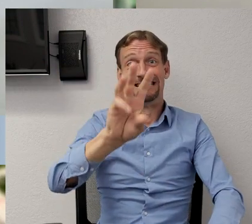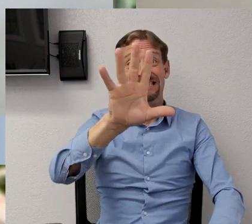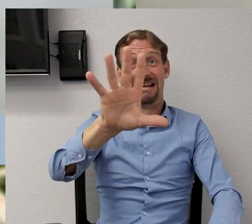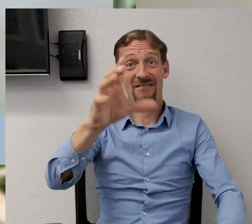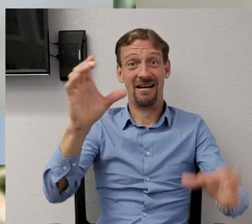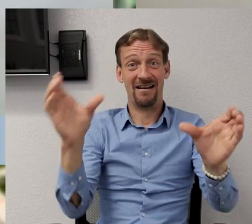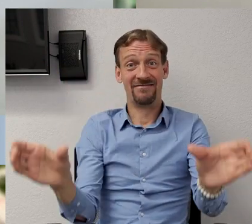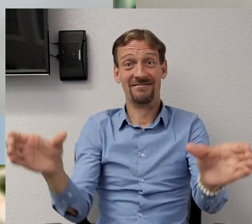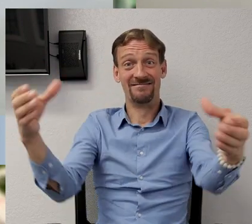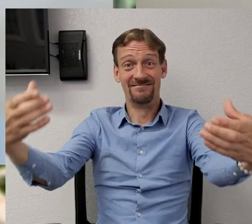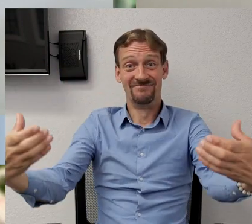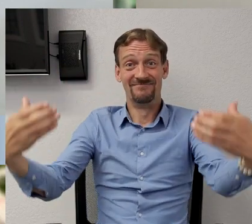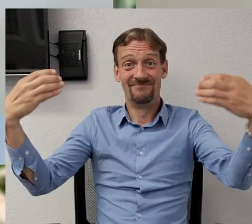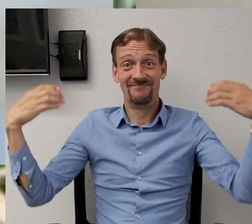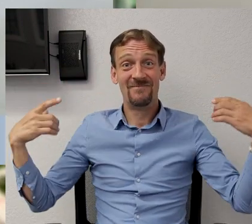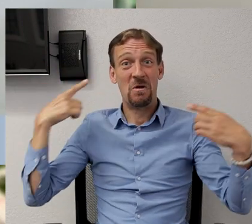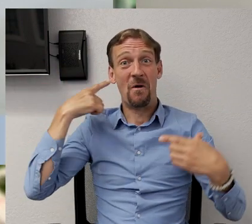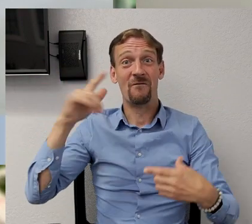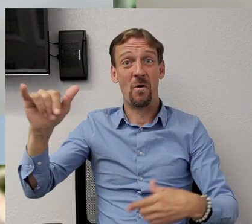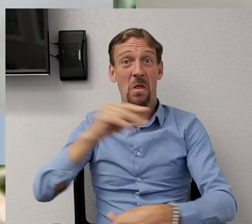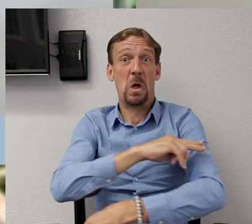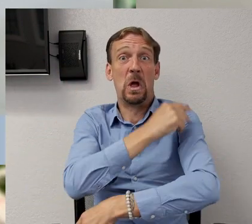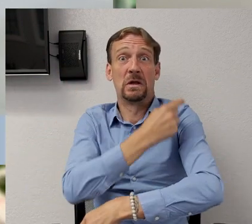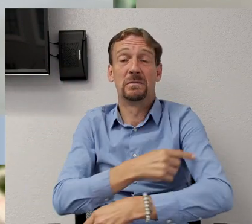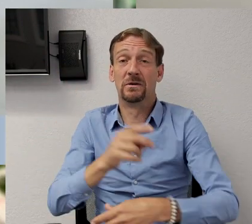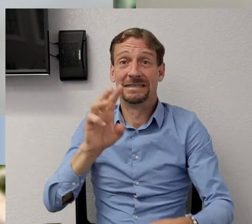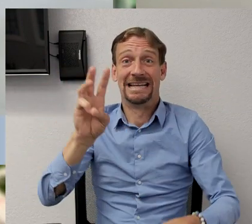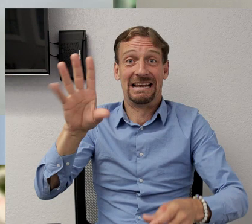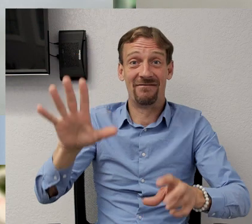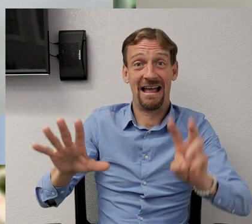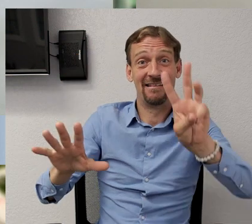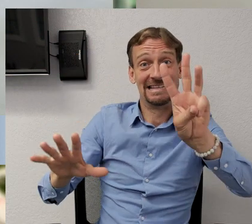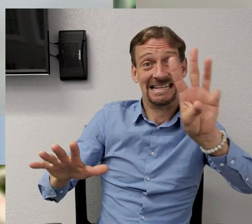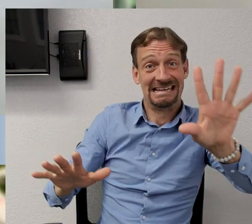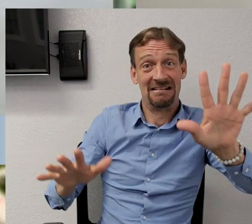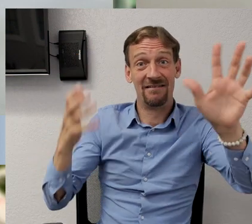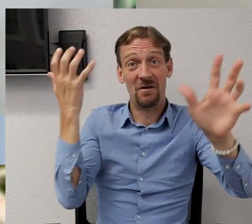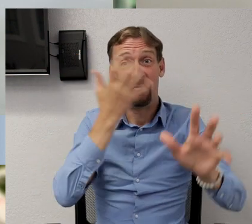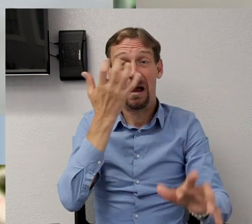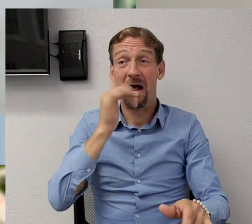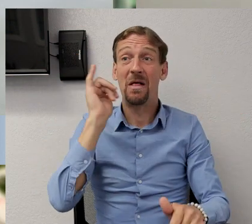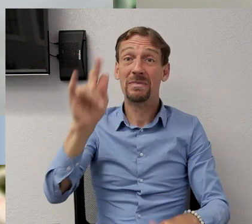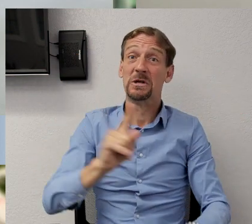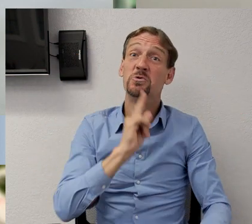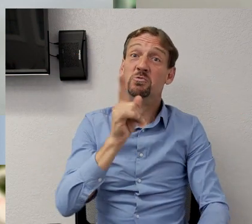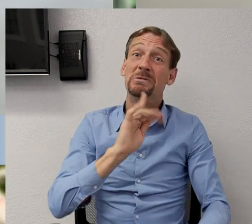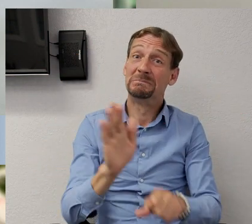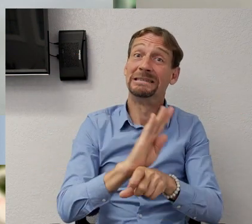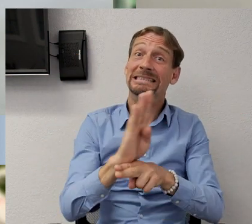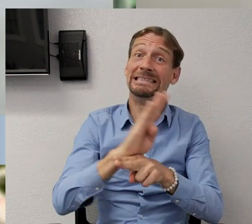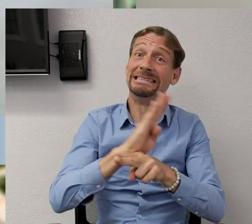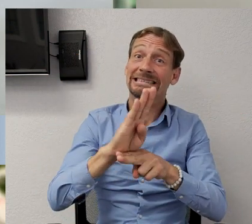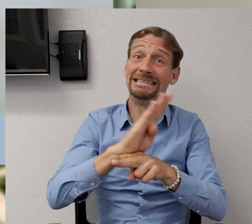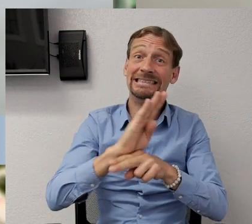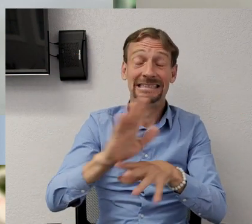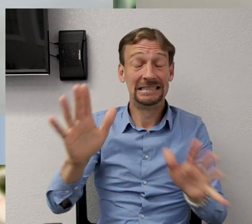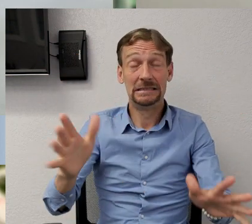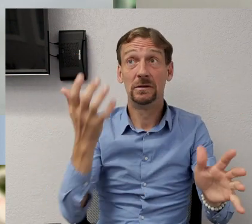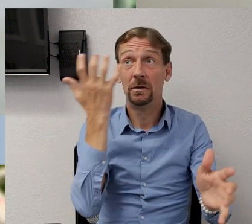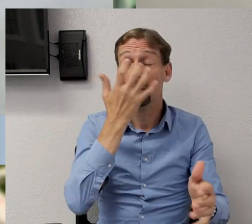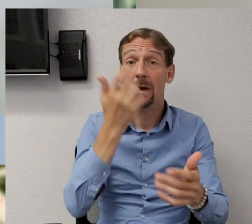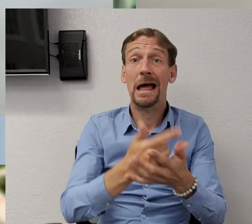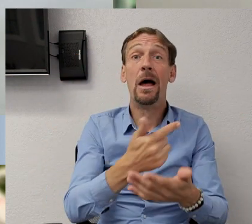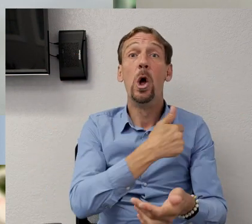that they collected yesterday. So it does continue to be very busy. We do